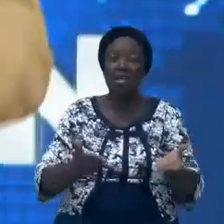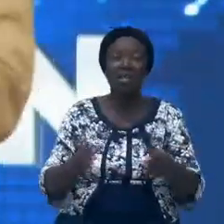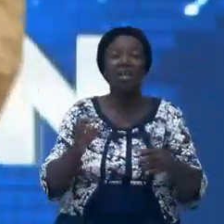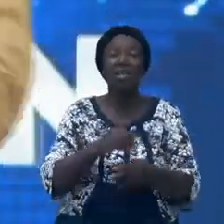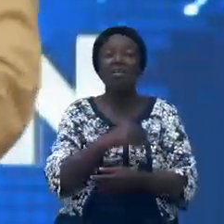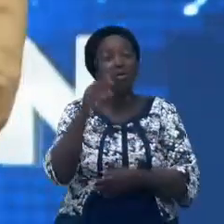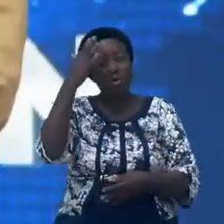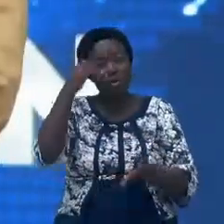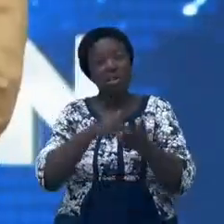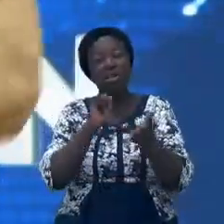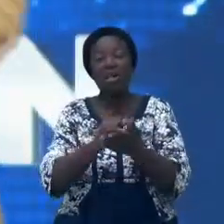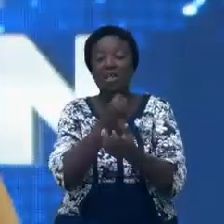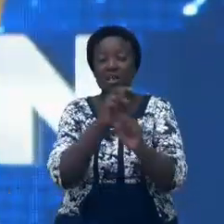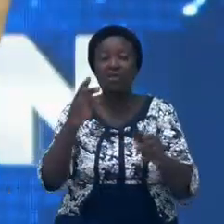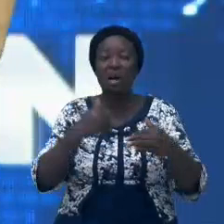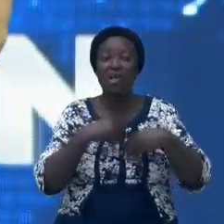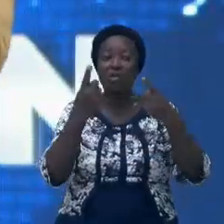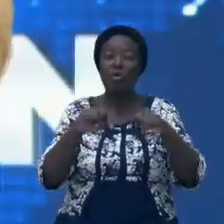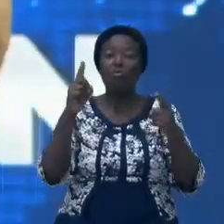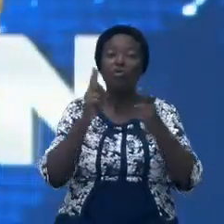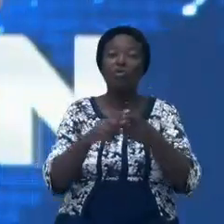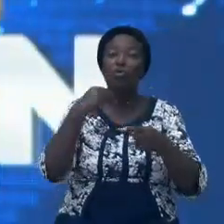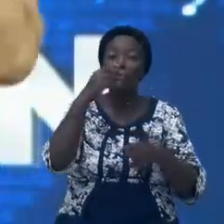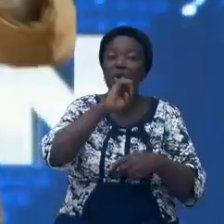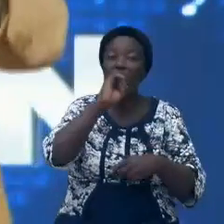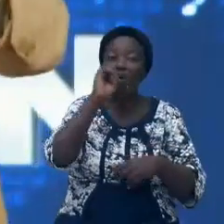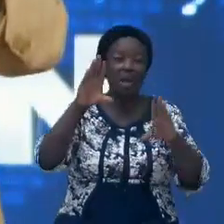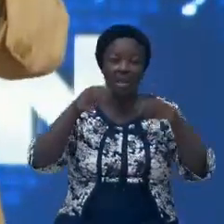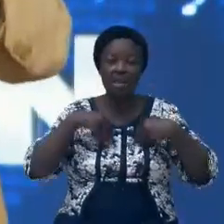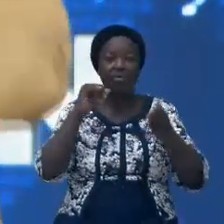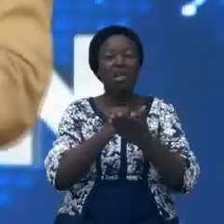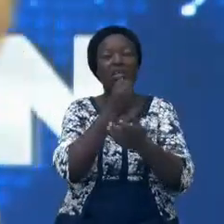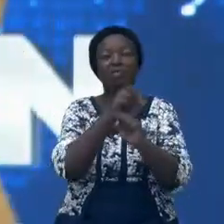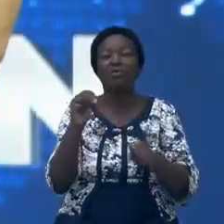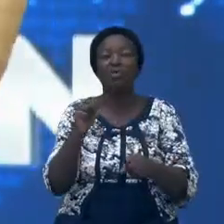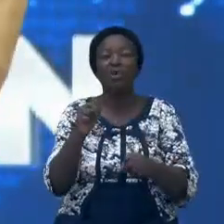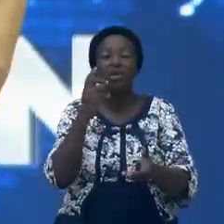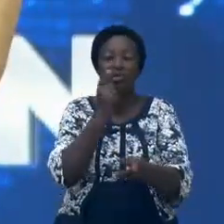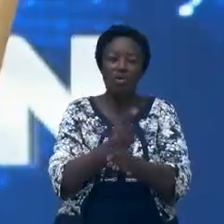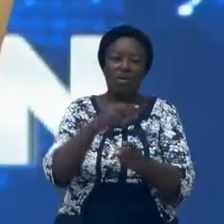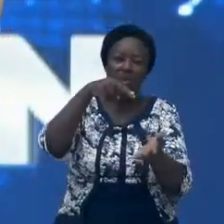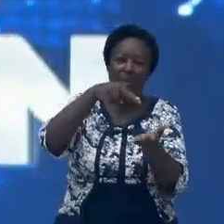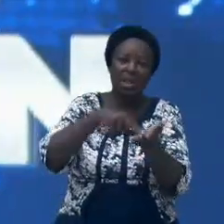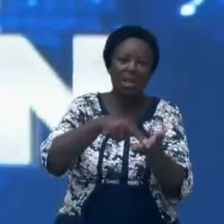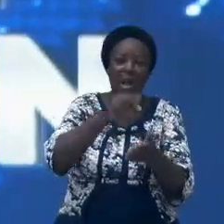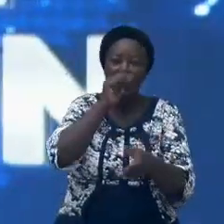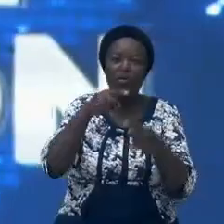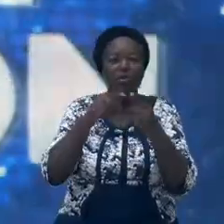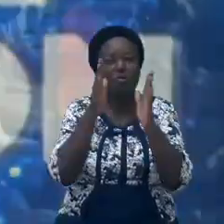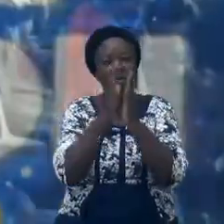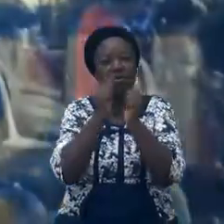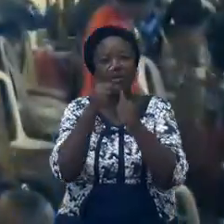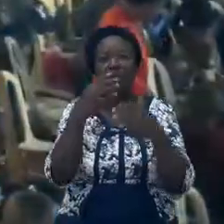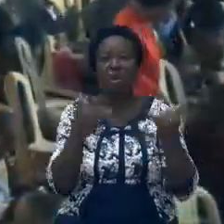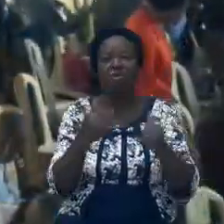in all the states in our country here. Salvation has come for whosoever will accept that salvation. Keep